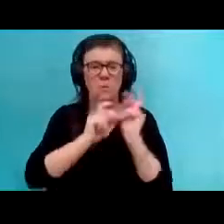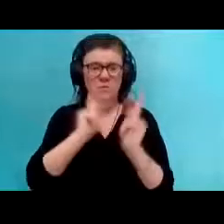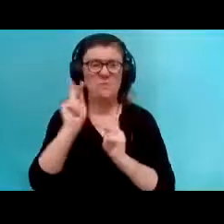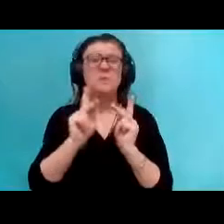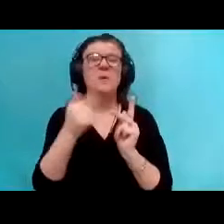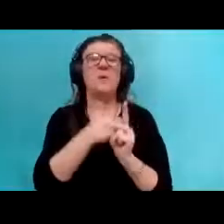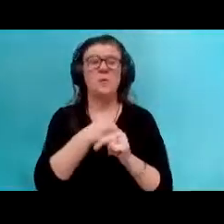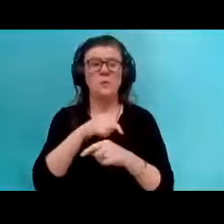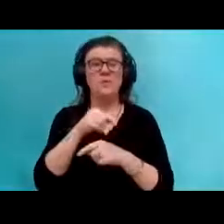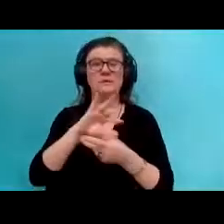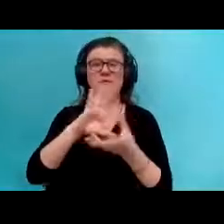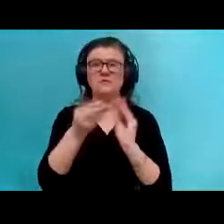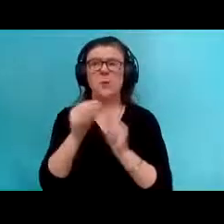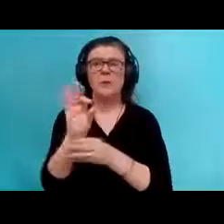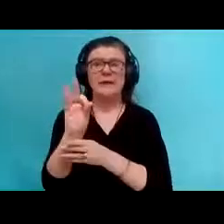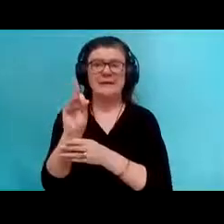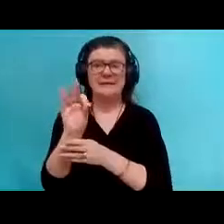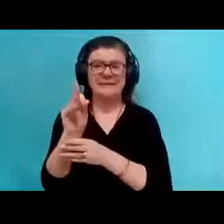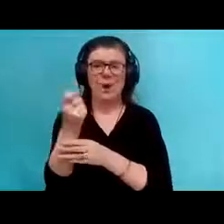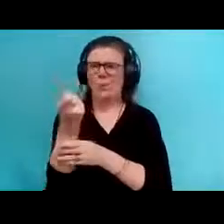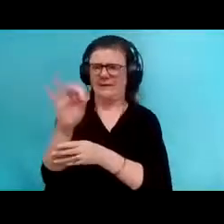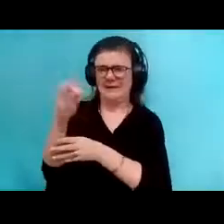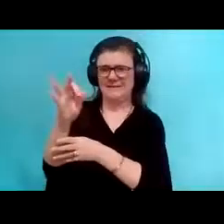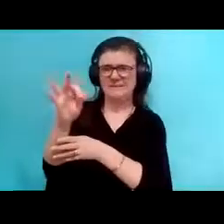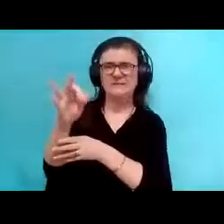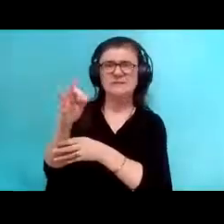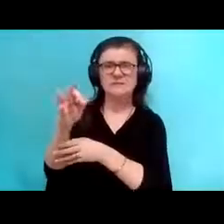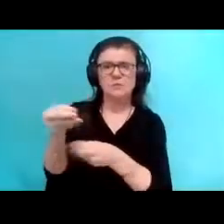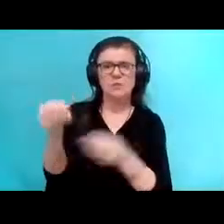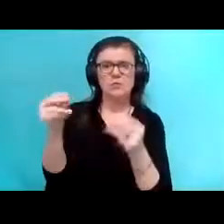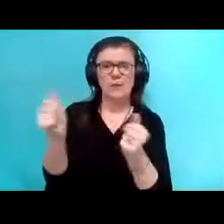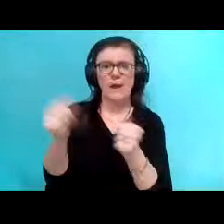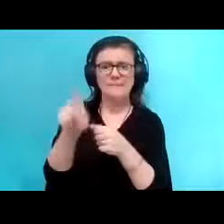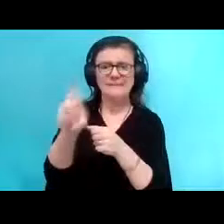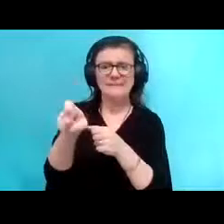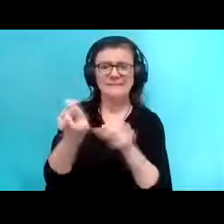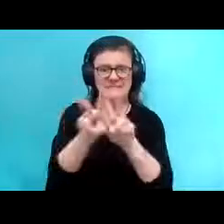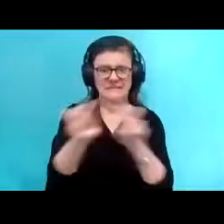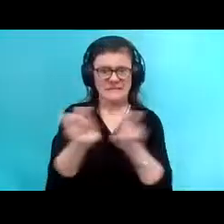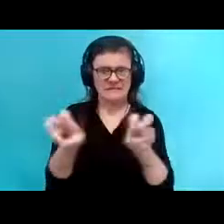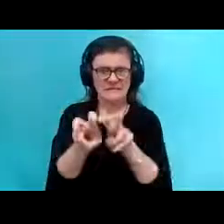conducted 19 rapid needs assessments. Again,